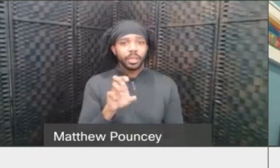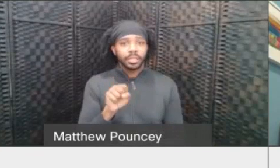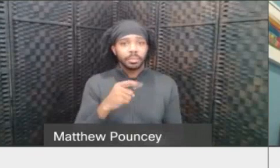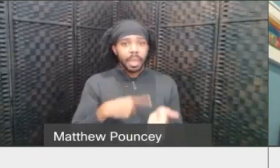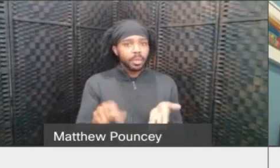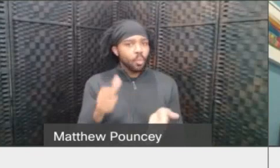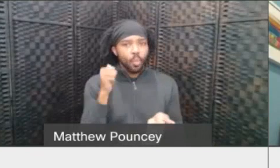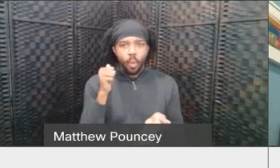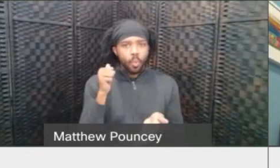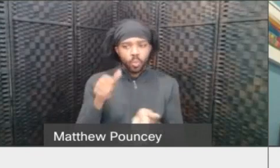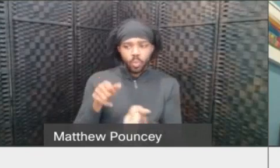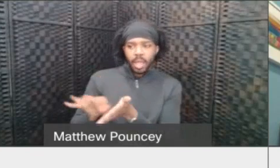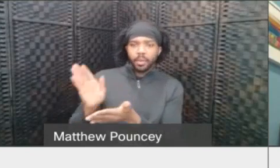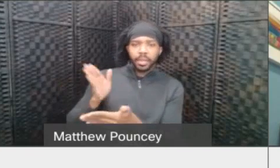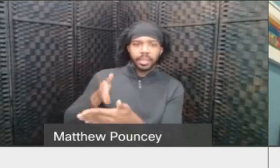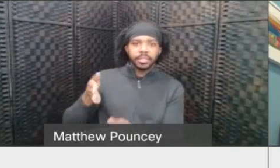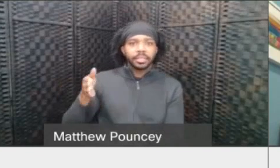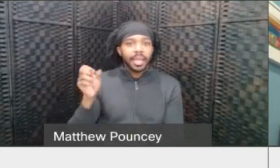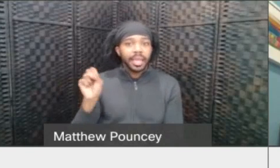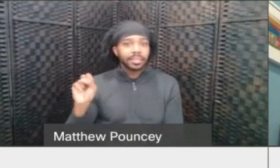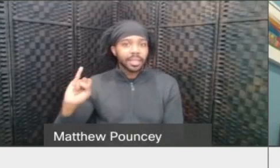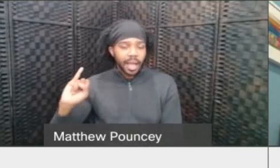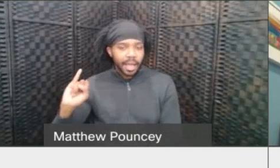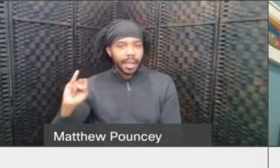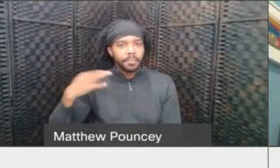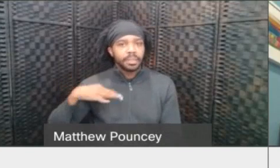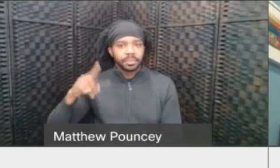towards SSI benefits for eligibility.